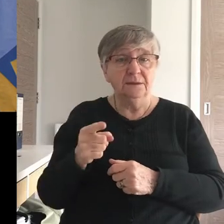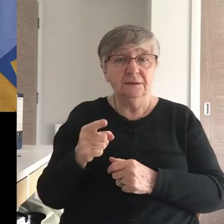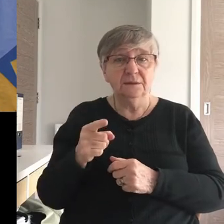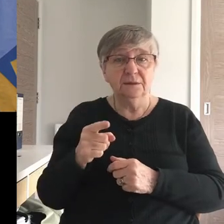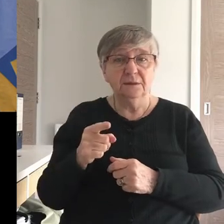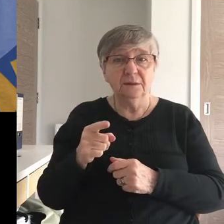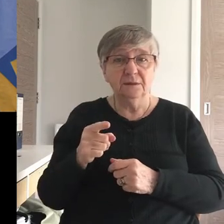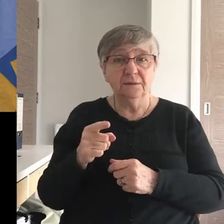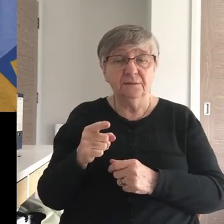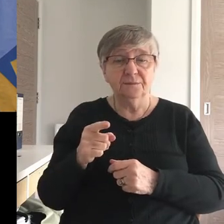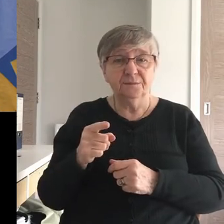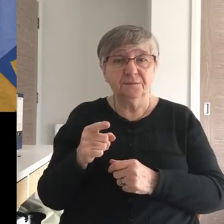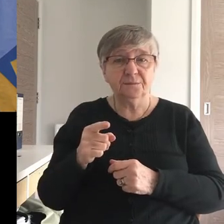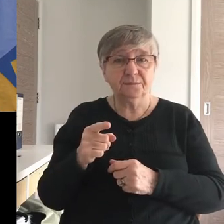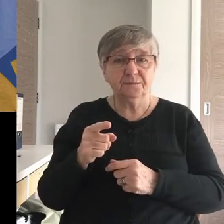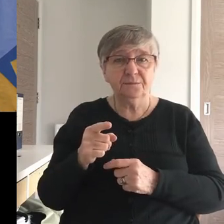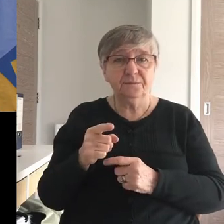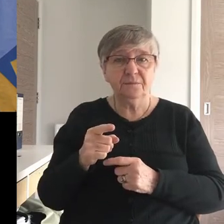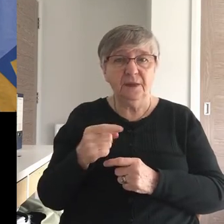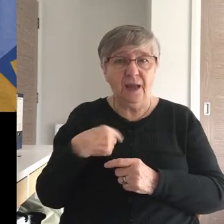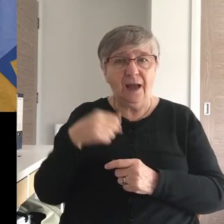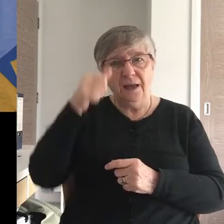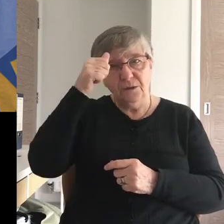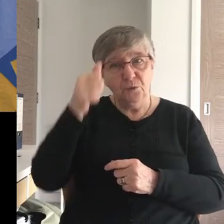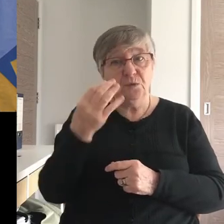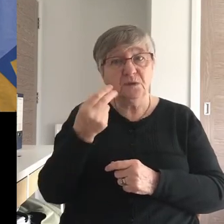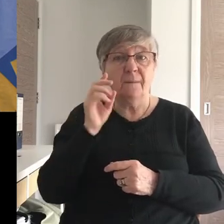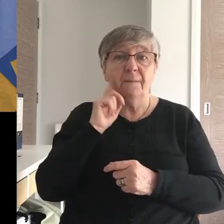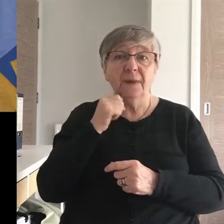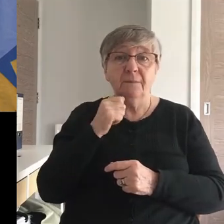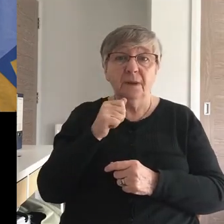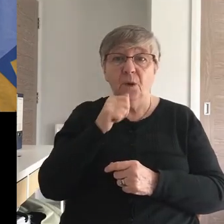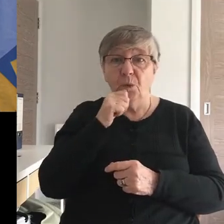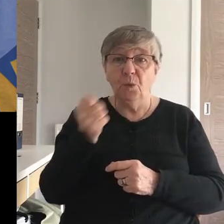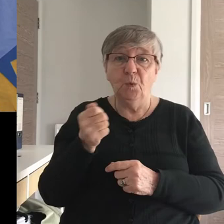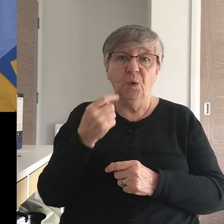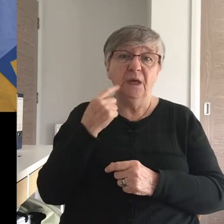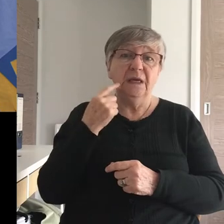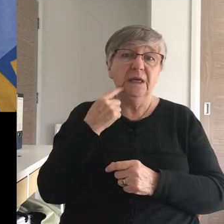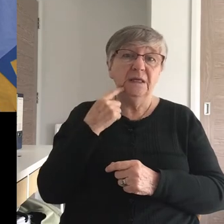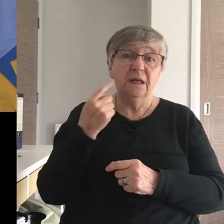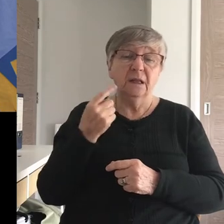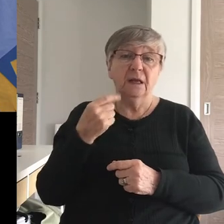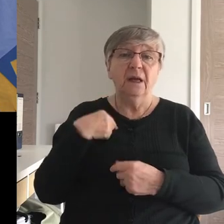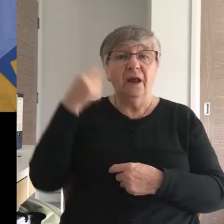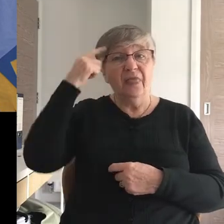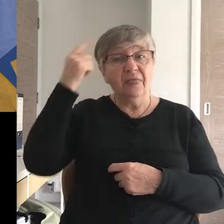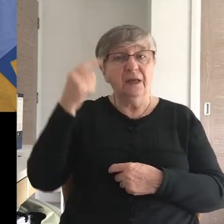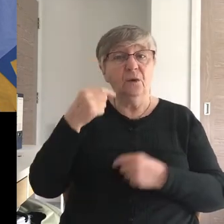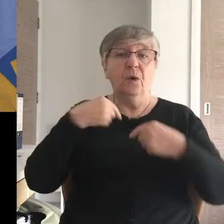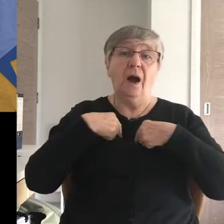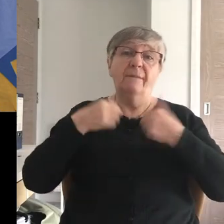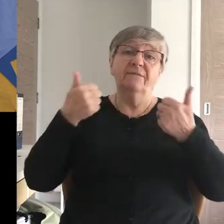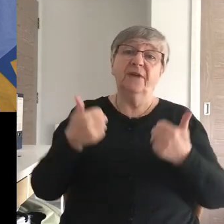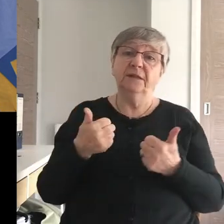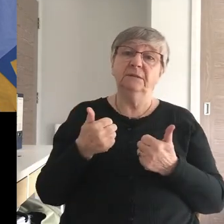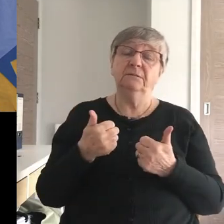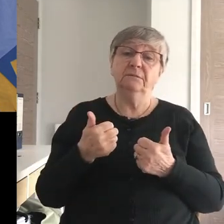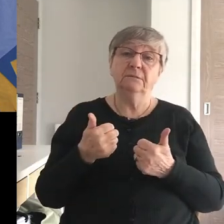folk know about themselves, I know that there are some who too readily are assuming that they must be